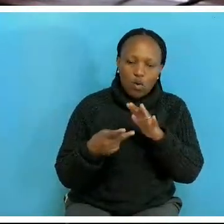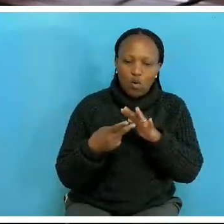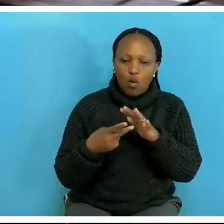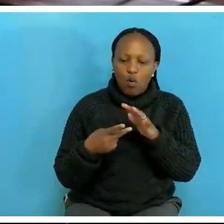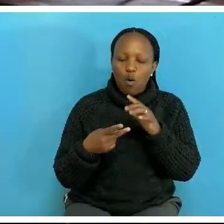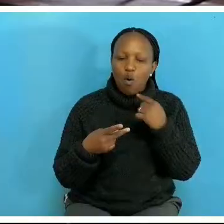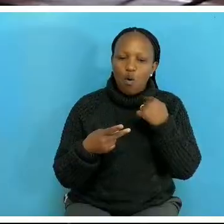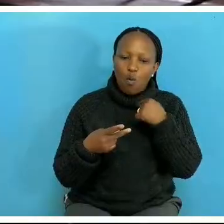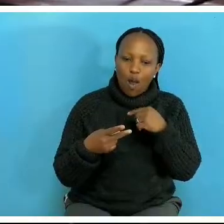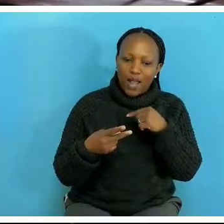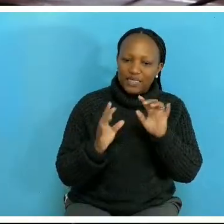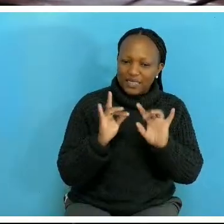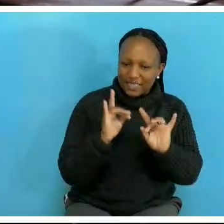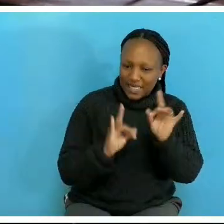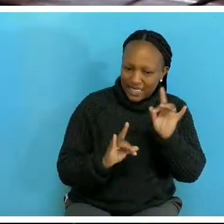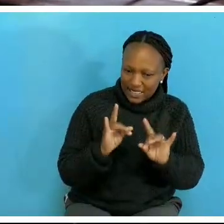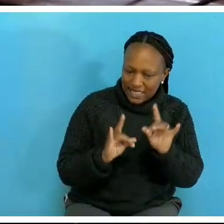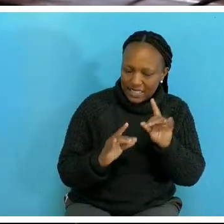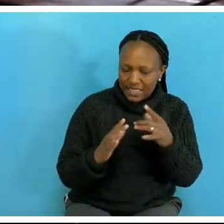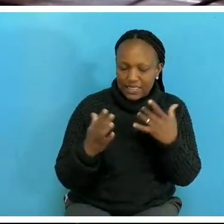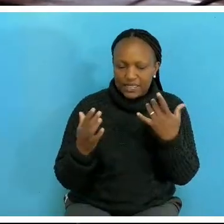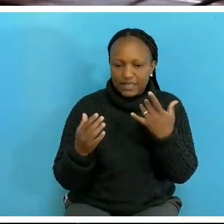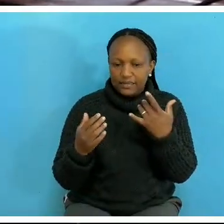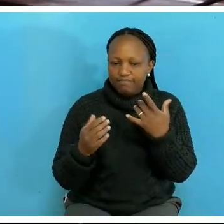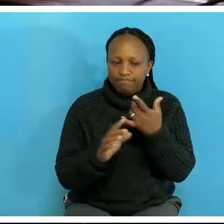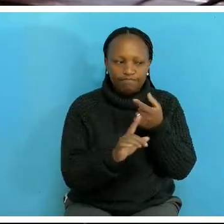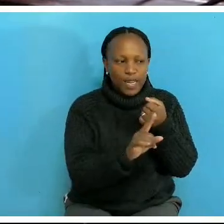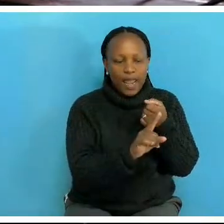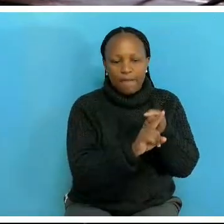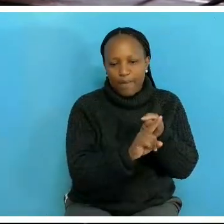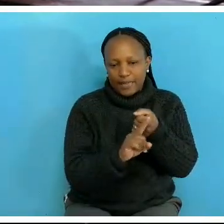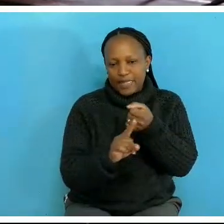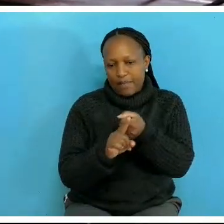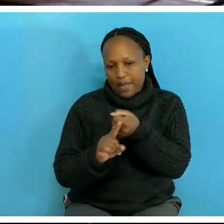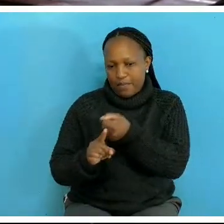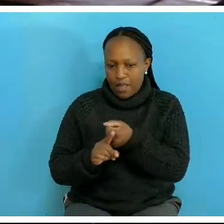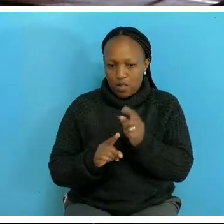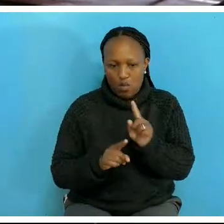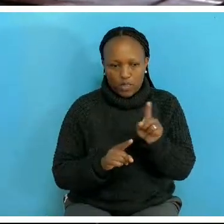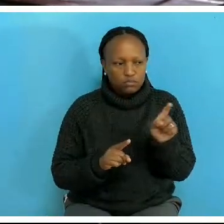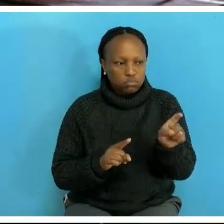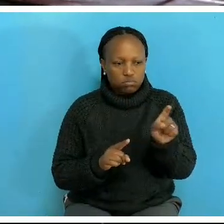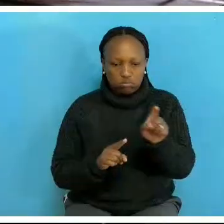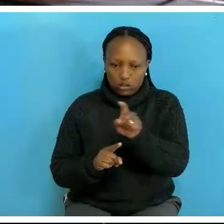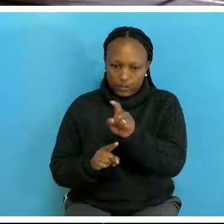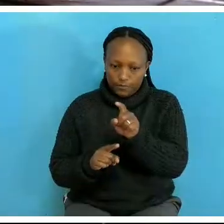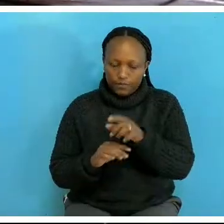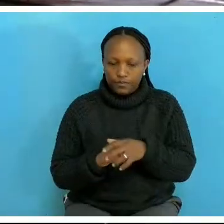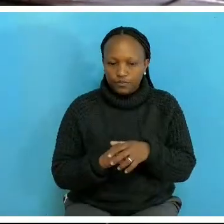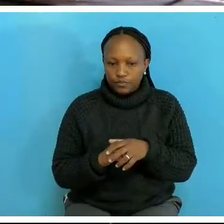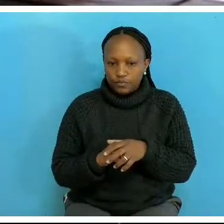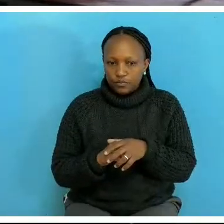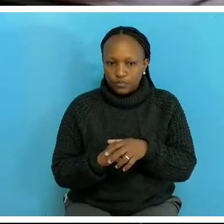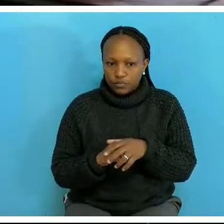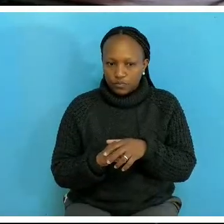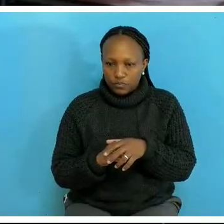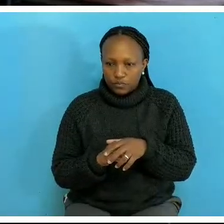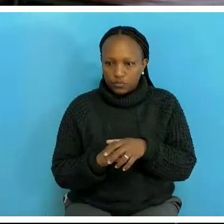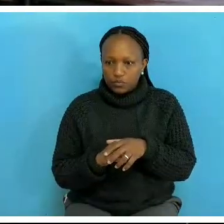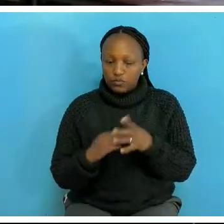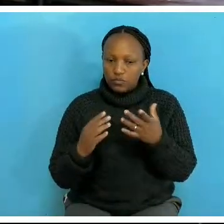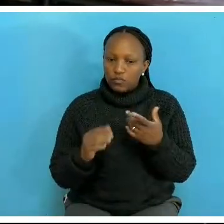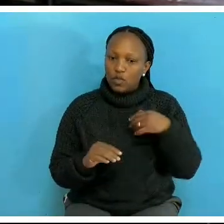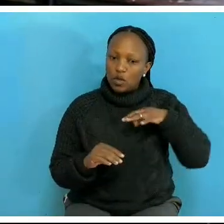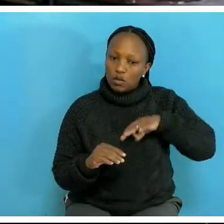deep down around areas, what is it that impact that we are putting for them? Skills development within the benefits that